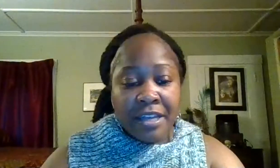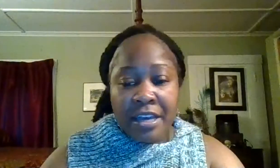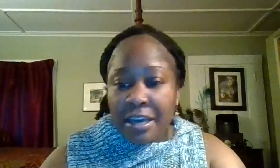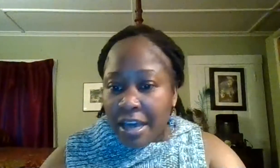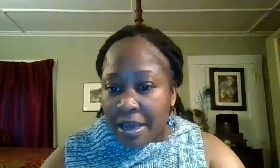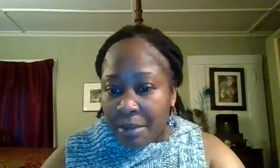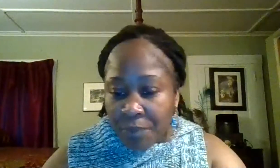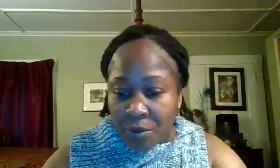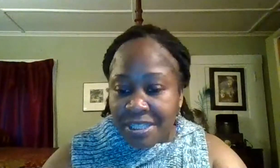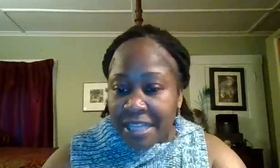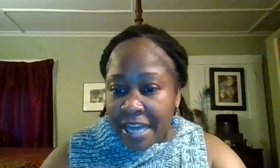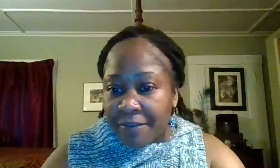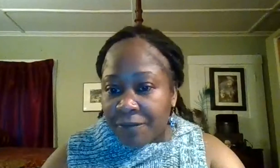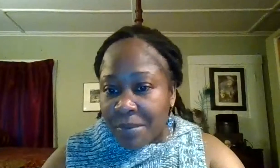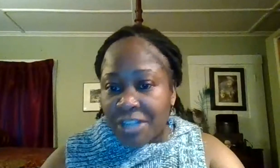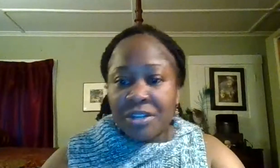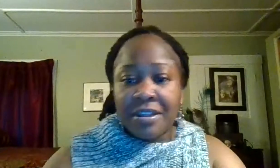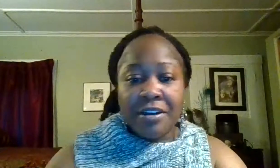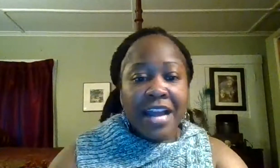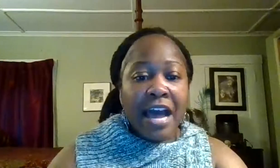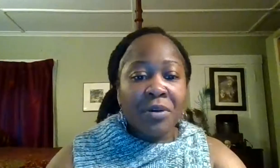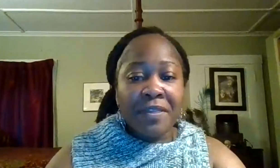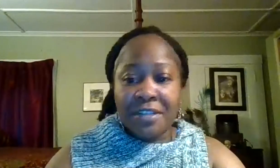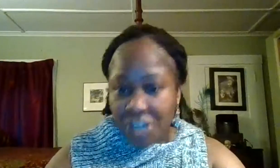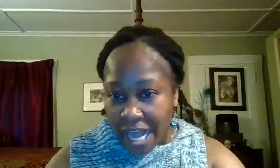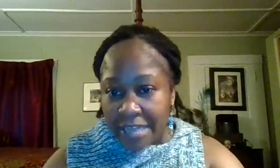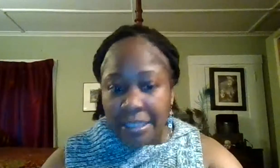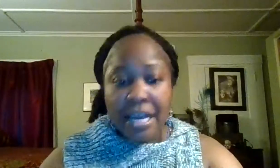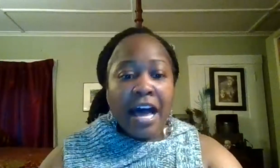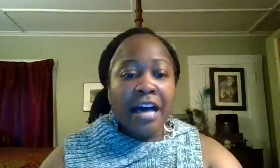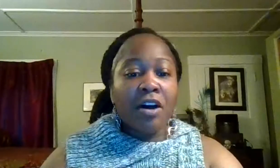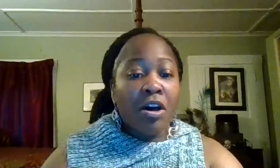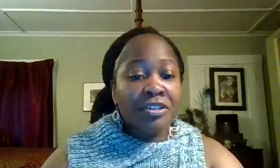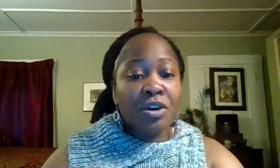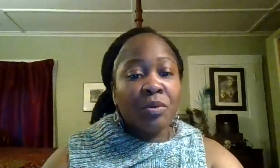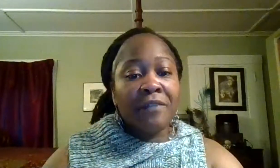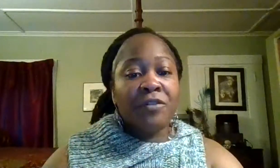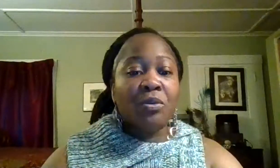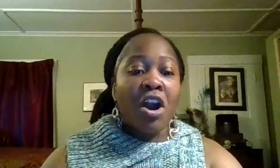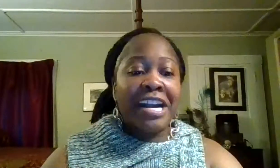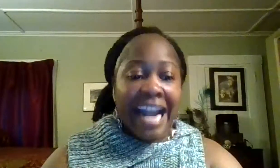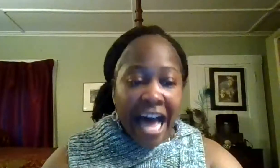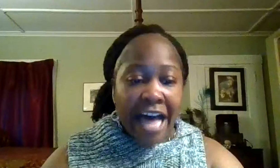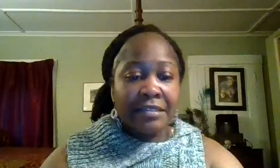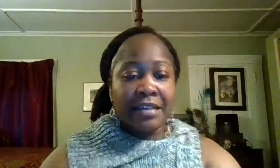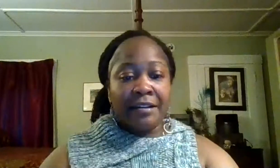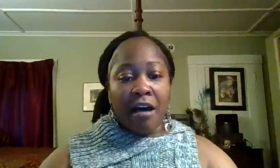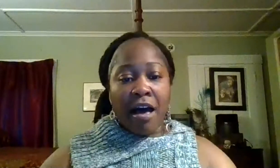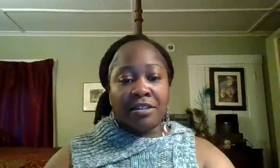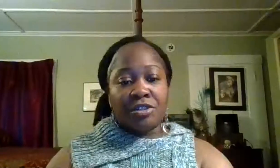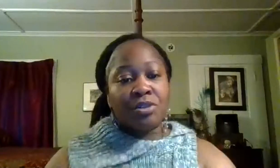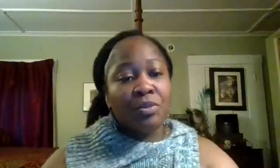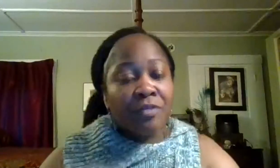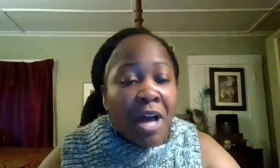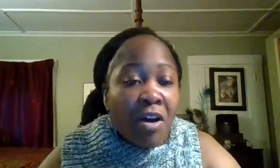30th. Posting that information there now in the chat. Also, if you are not signed